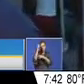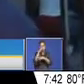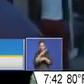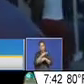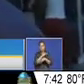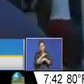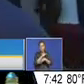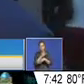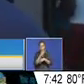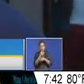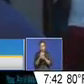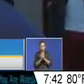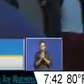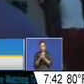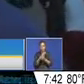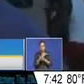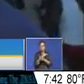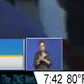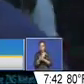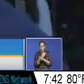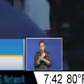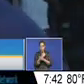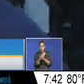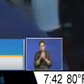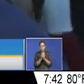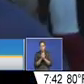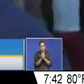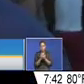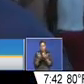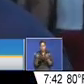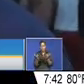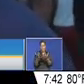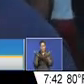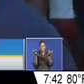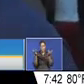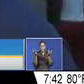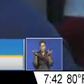Rankin, he's making his debut. At